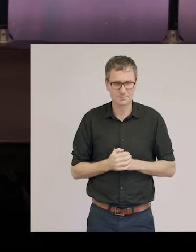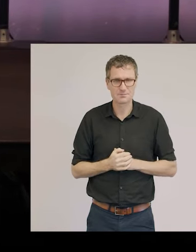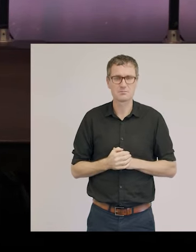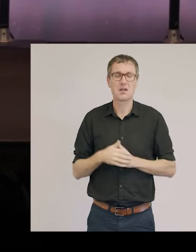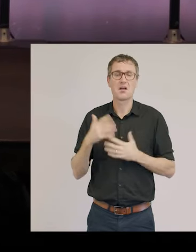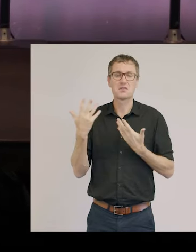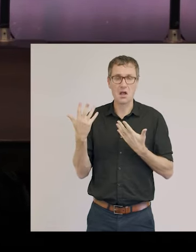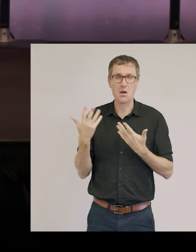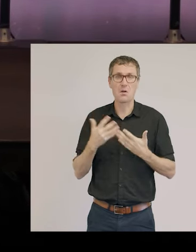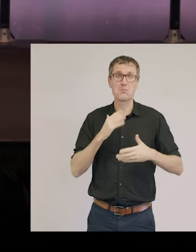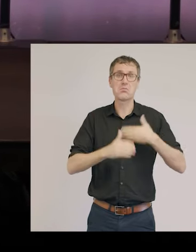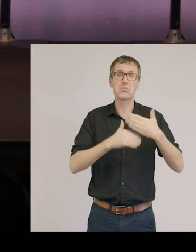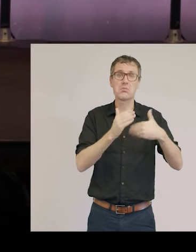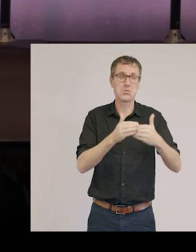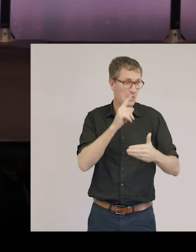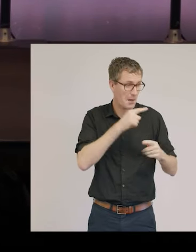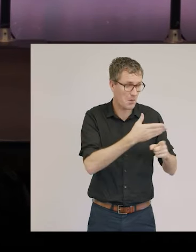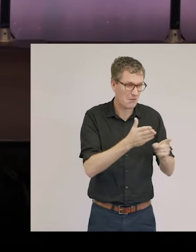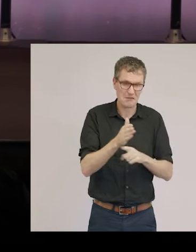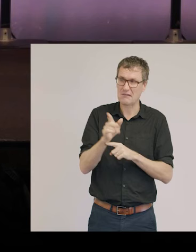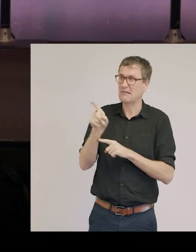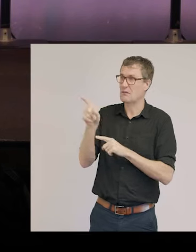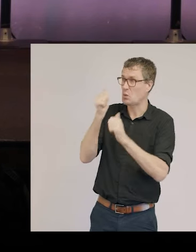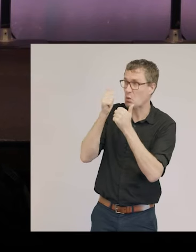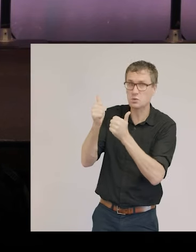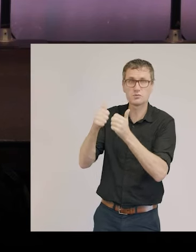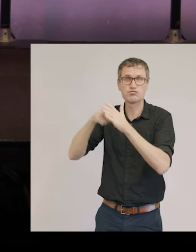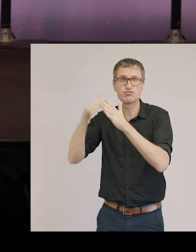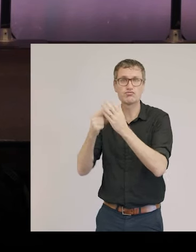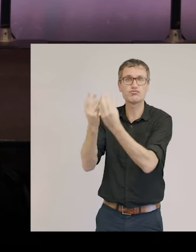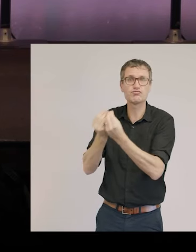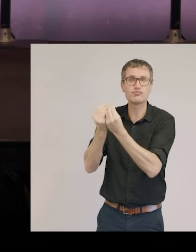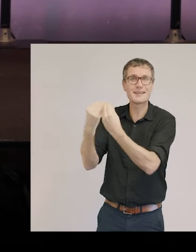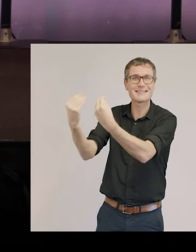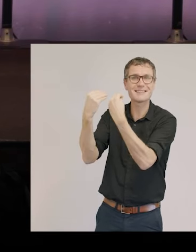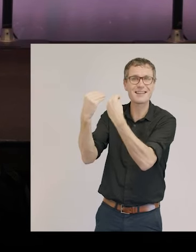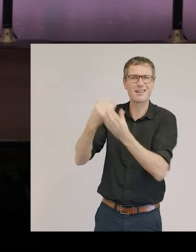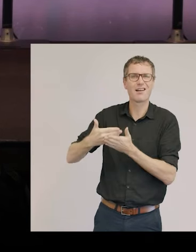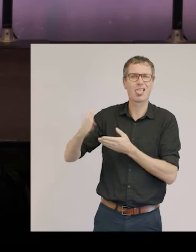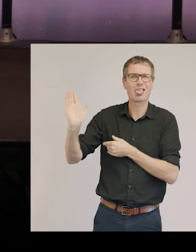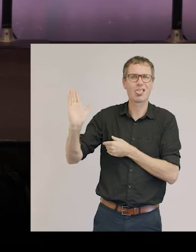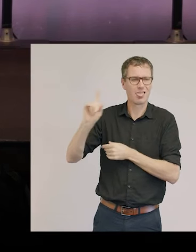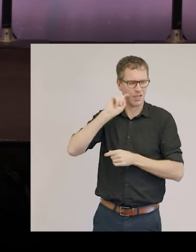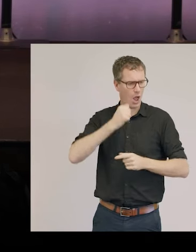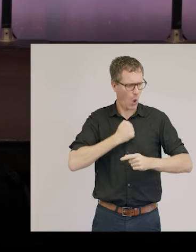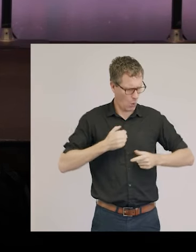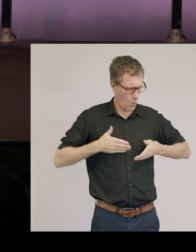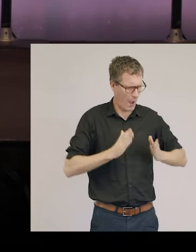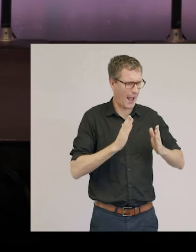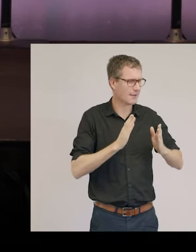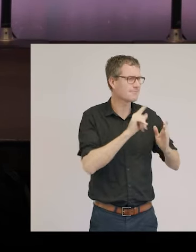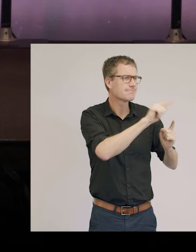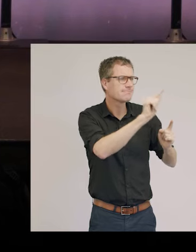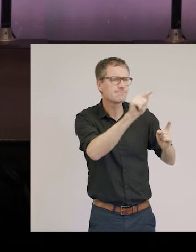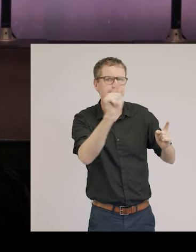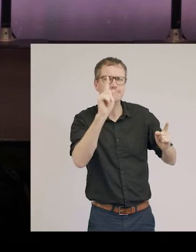coming when people will no longer listen to sound and wholesome teaching. They will follow their own desires and will